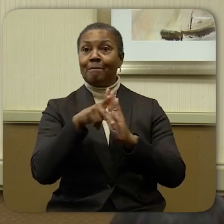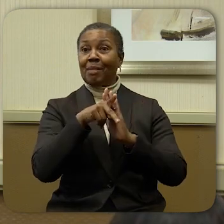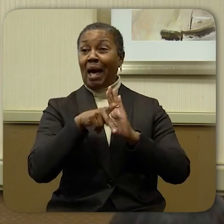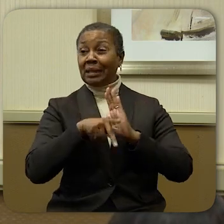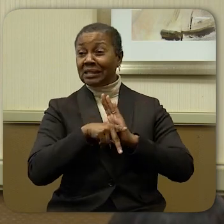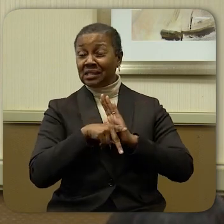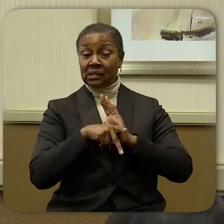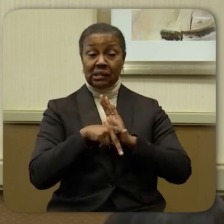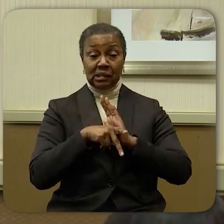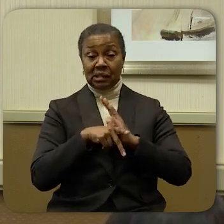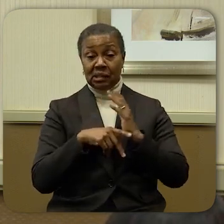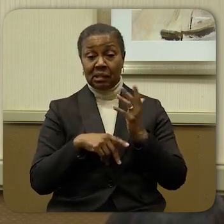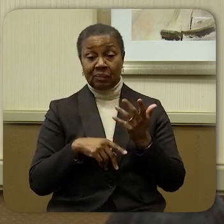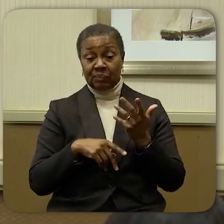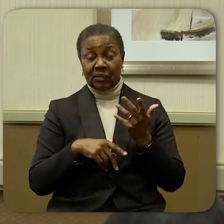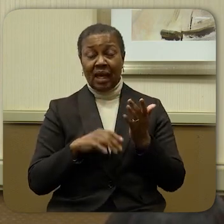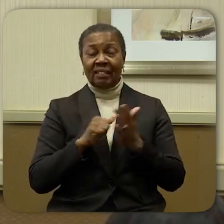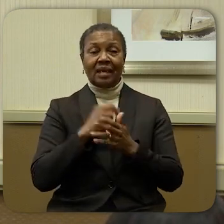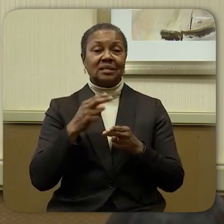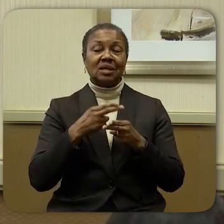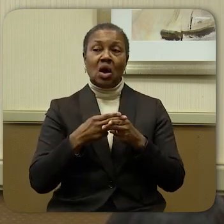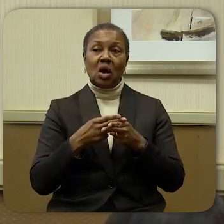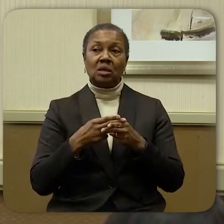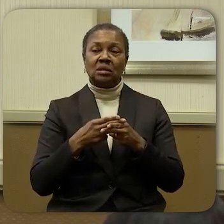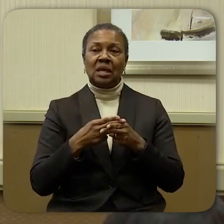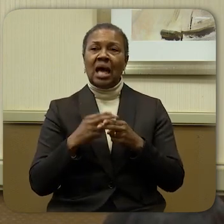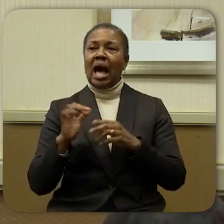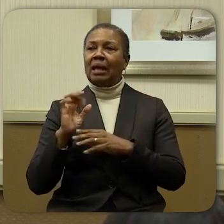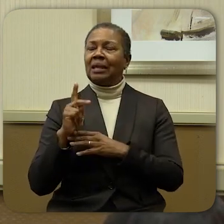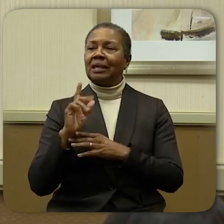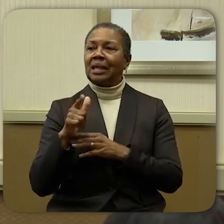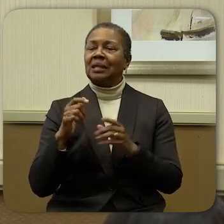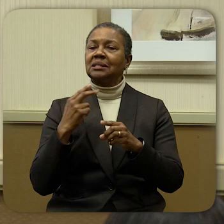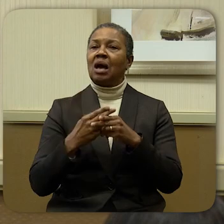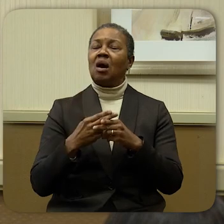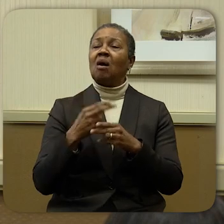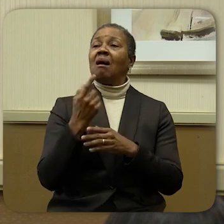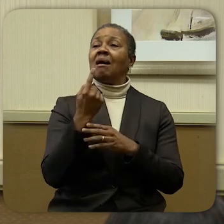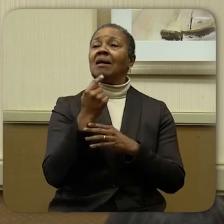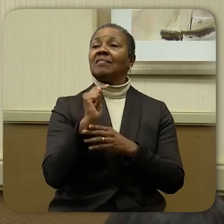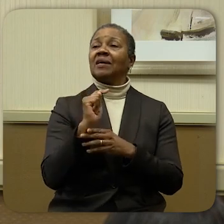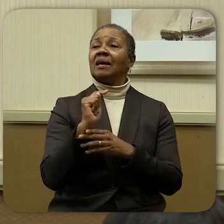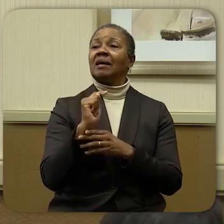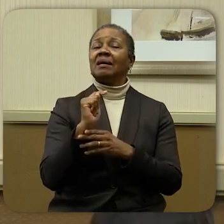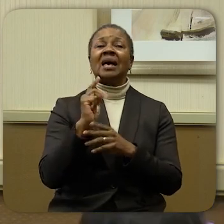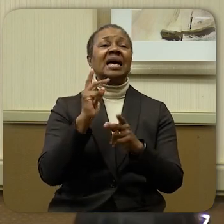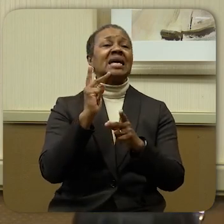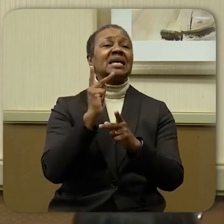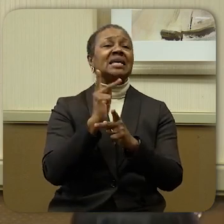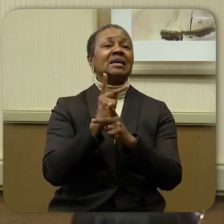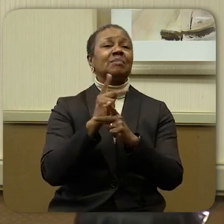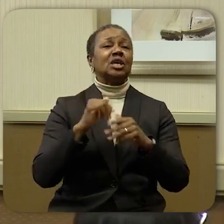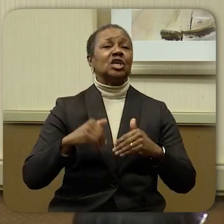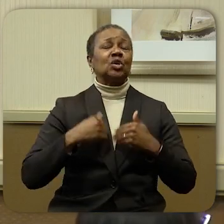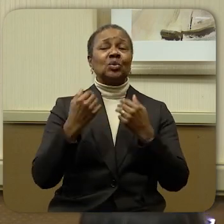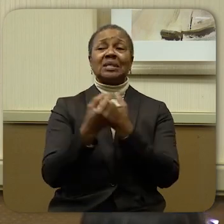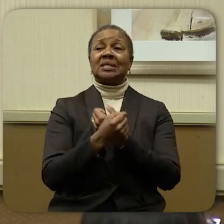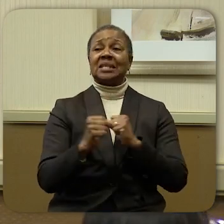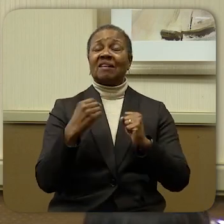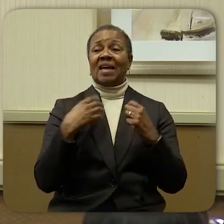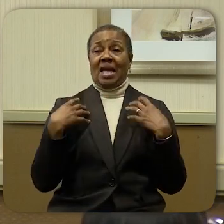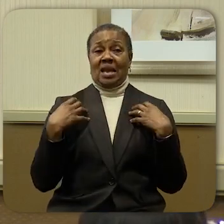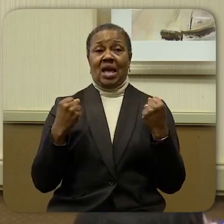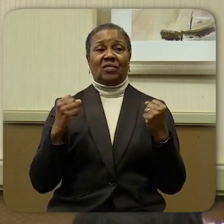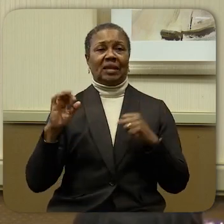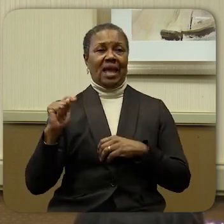policy, or which is called, I linked to it later, but it's called the Keeping Youth Safe and Healthy Act, or I call it